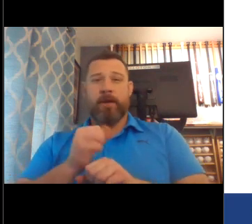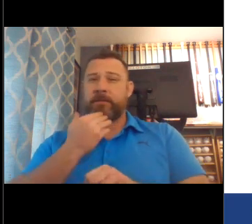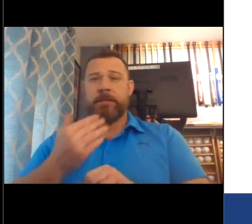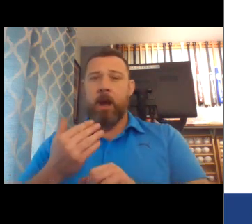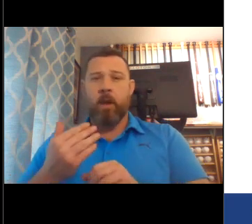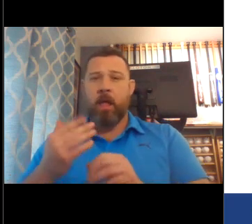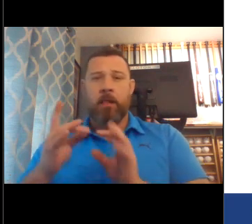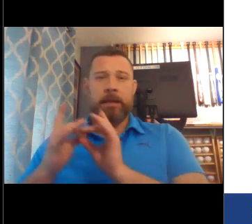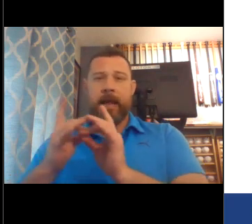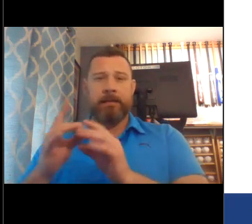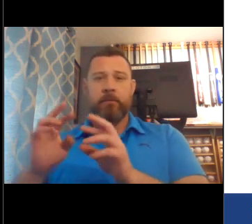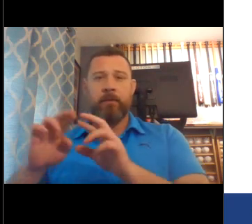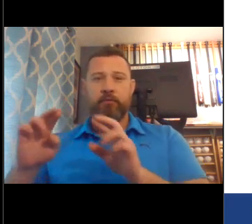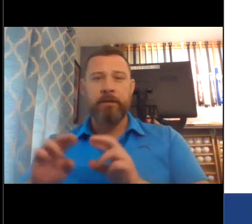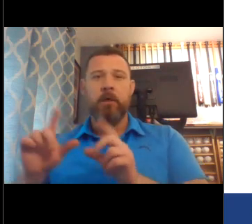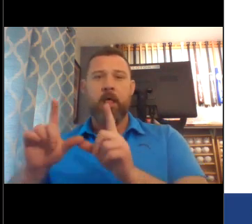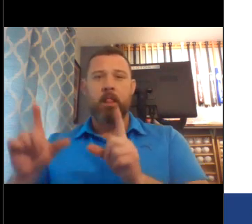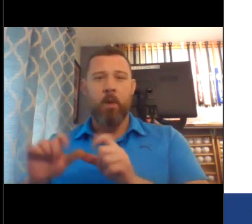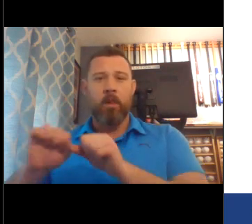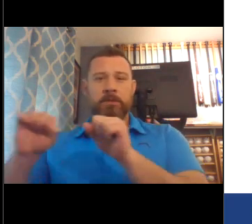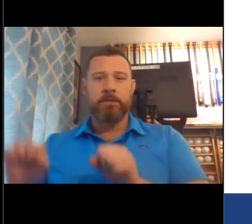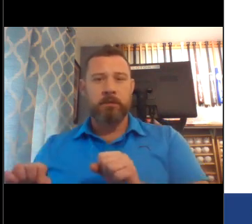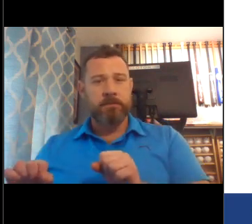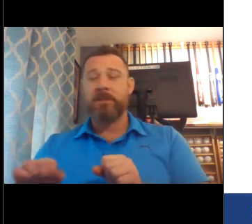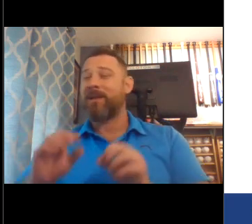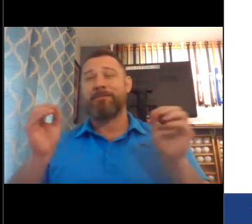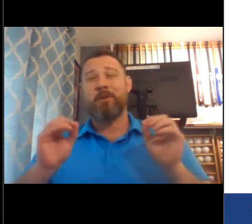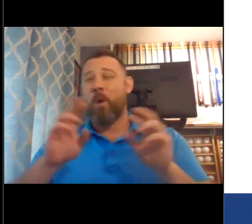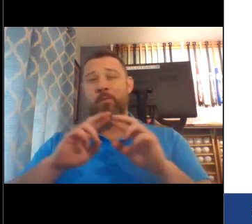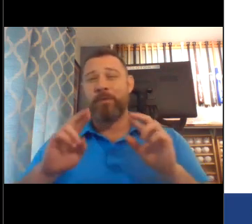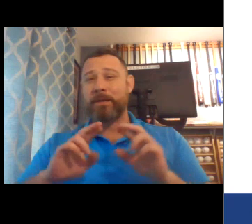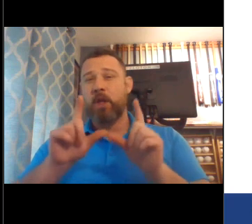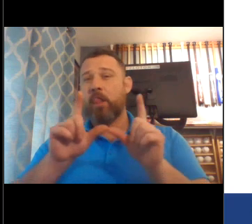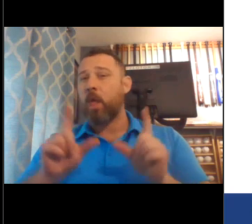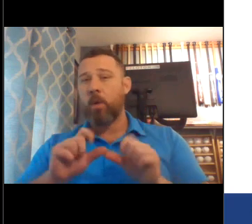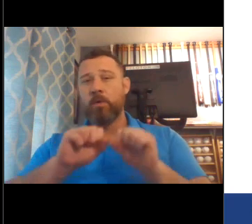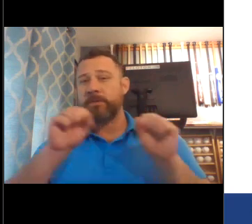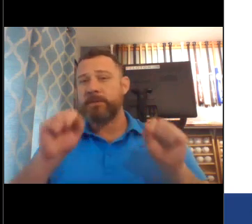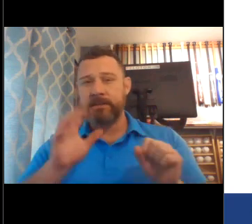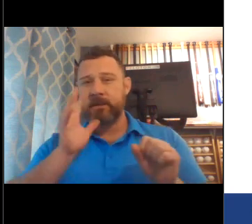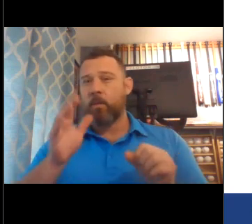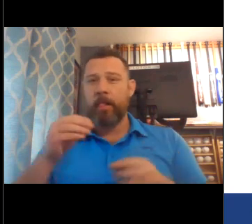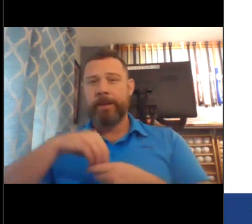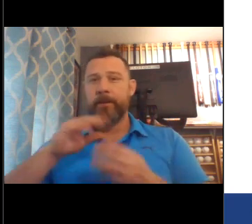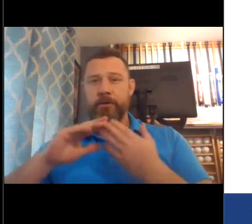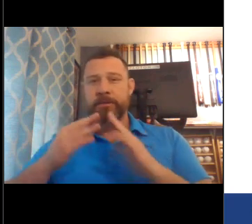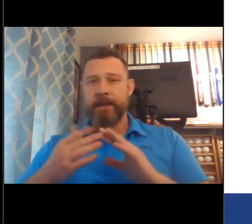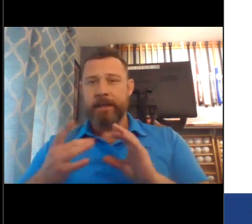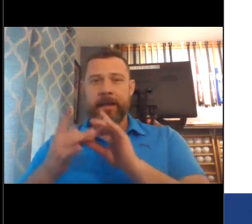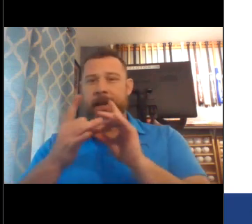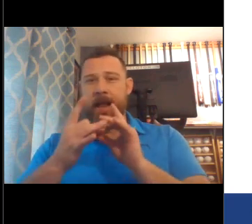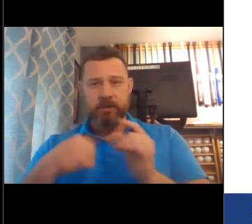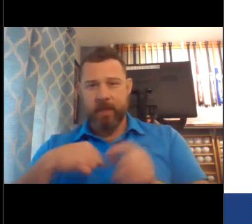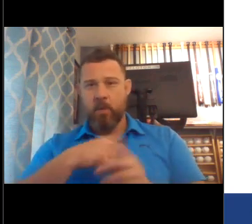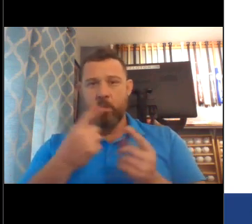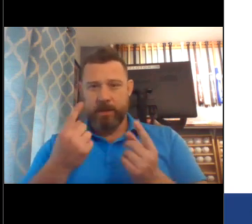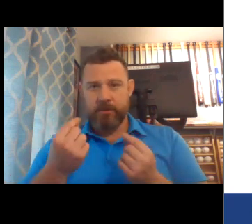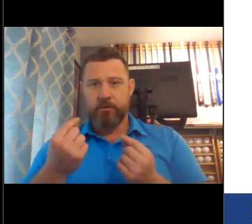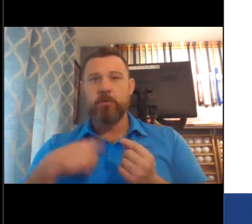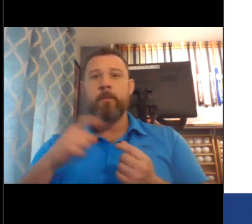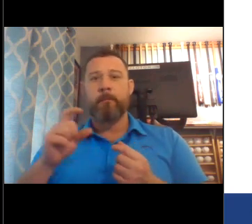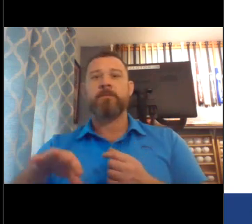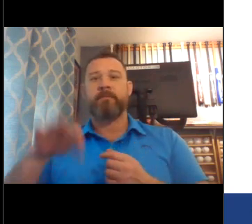systems. And no regional or local system is going to do the intercity connection that we're doing. So we do got to find a way. Your